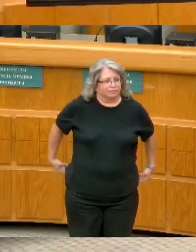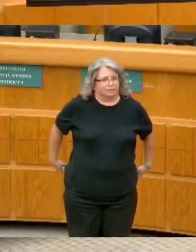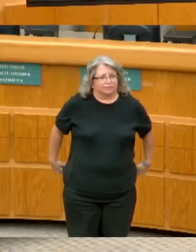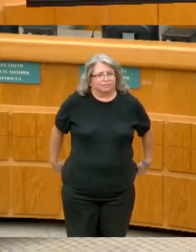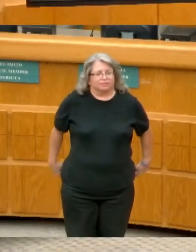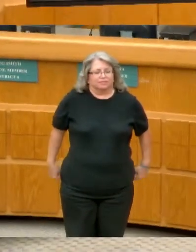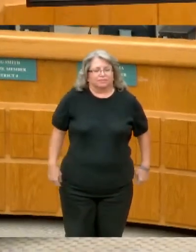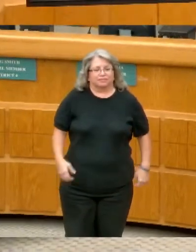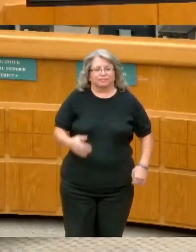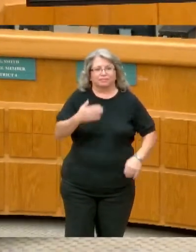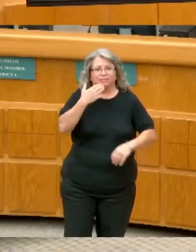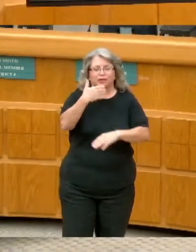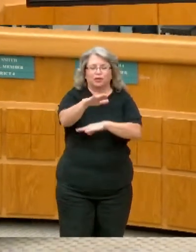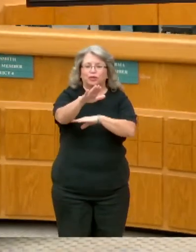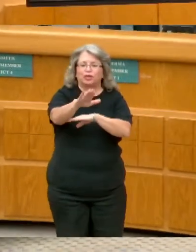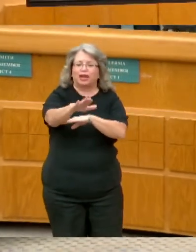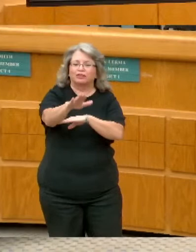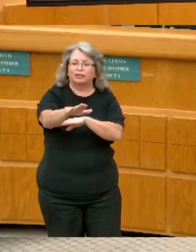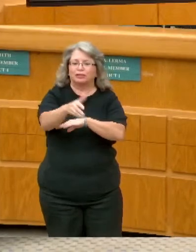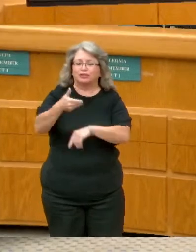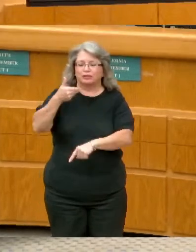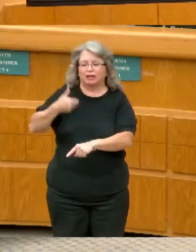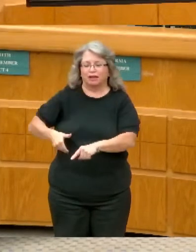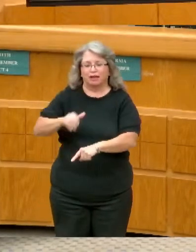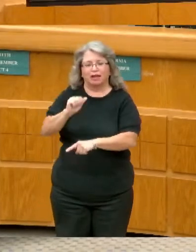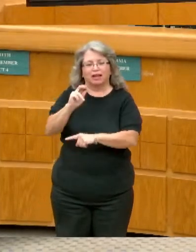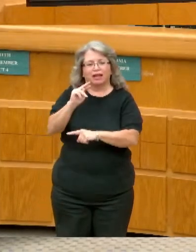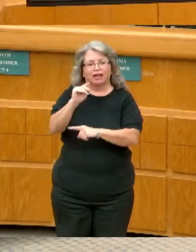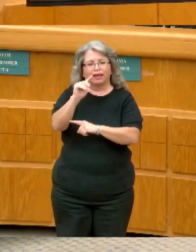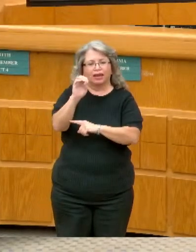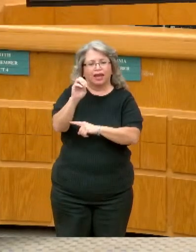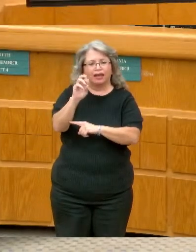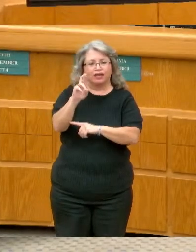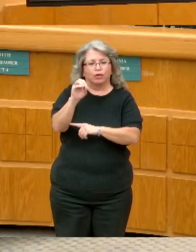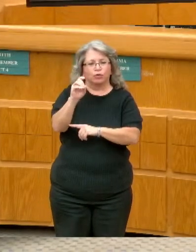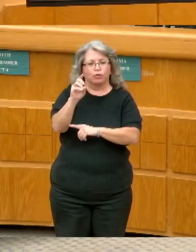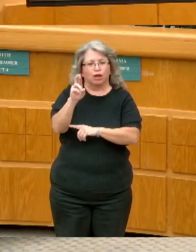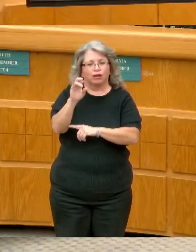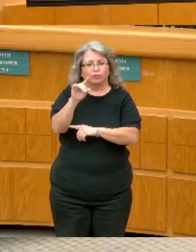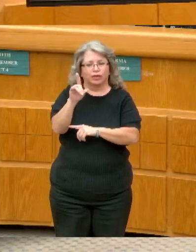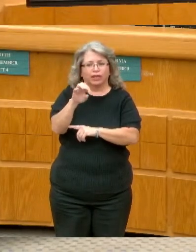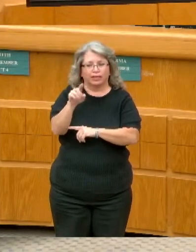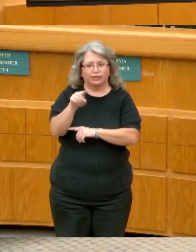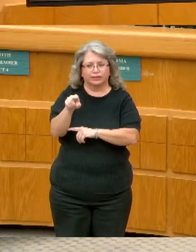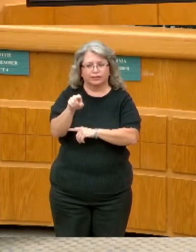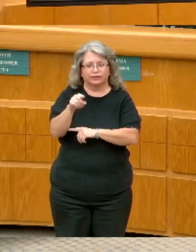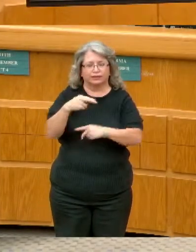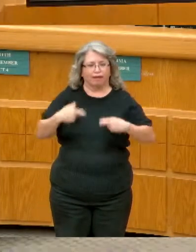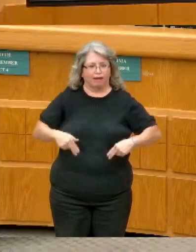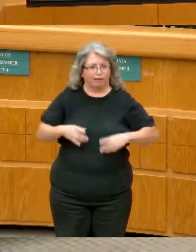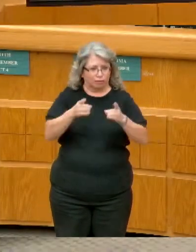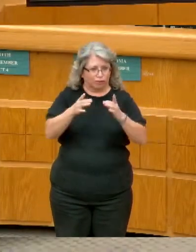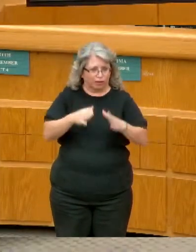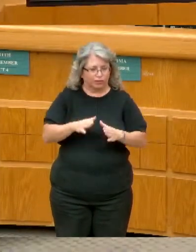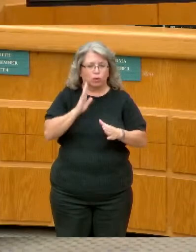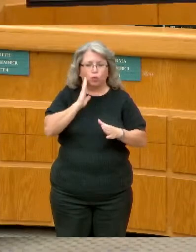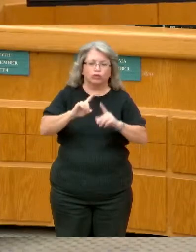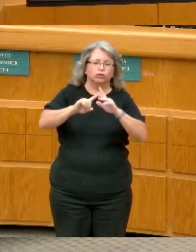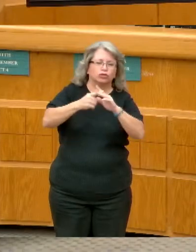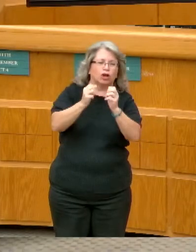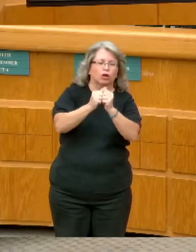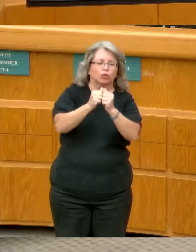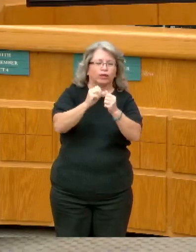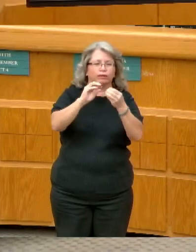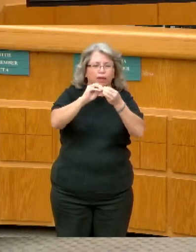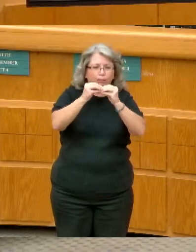Good afternoon. Annette Rodriguez, Health Director, and we're going to start with the Nueces County statistics. So the first